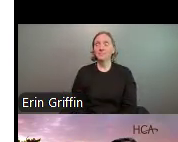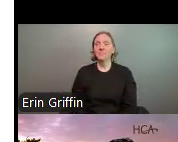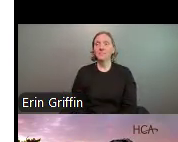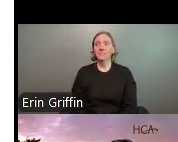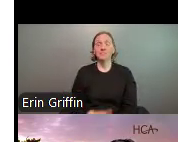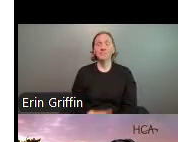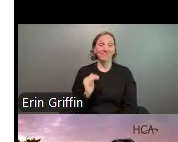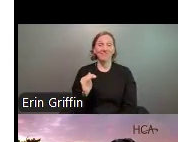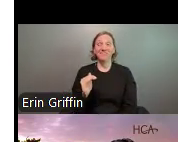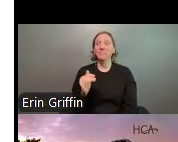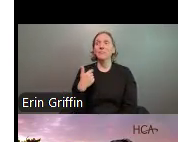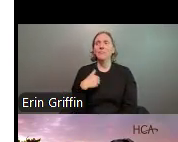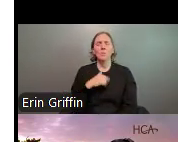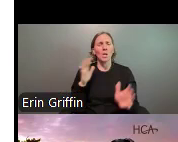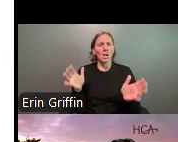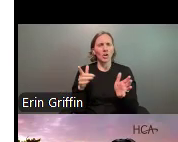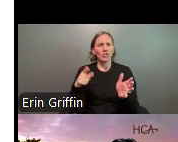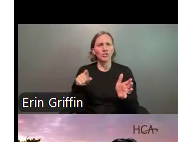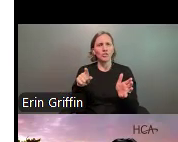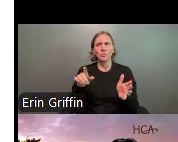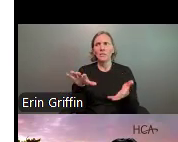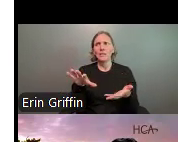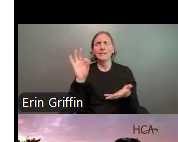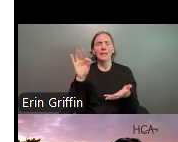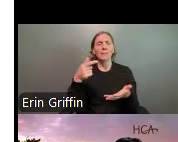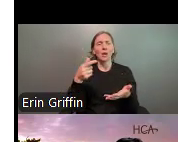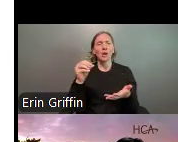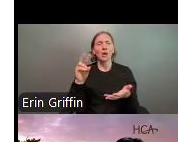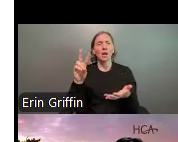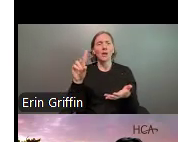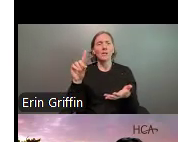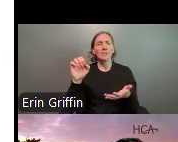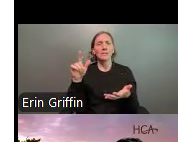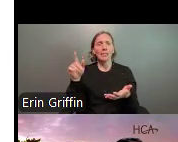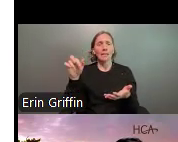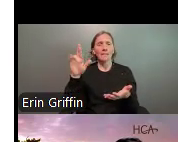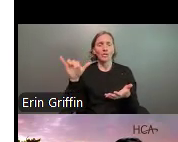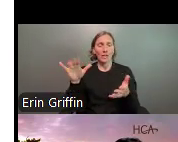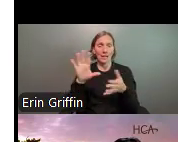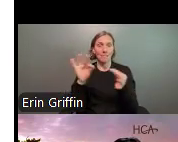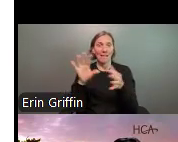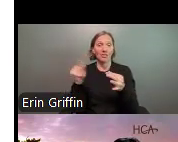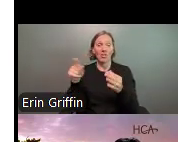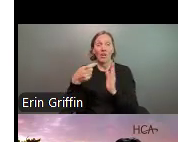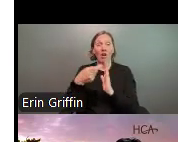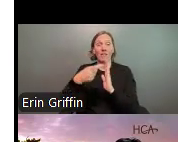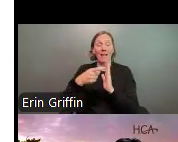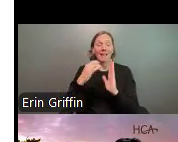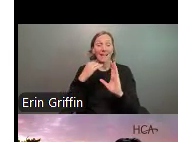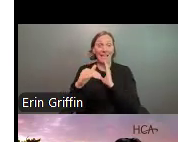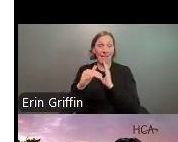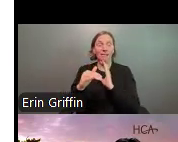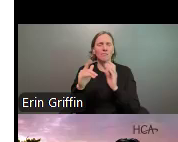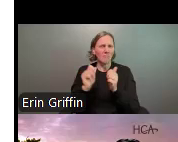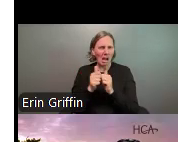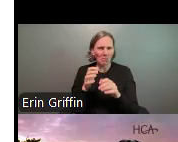And we encourage folks to sign up for our Gov delivery message. These are our automated emails. And in order to receive those, you